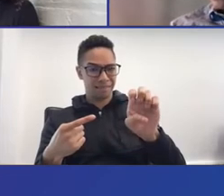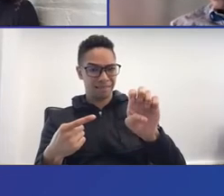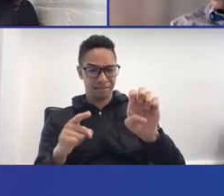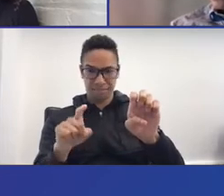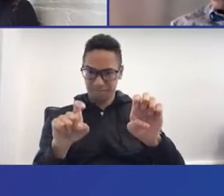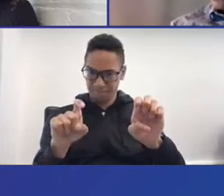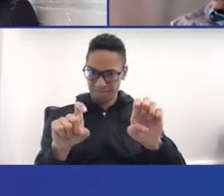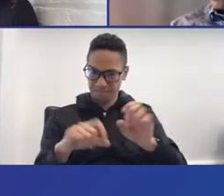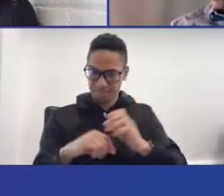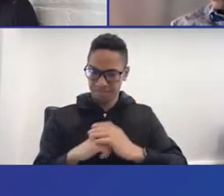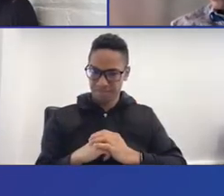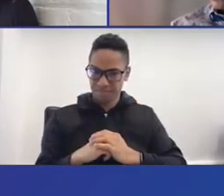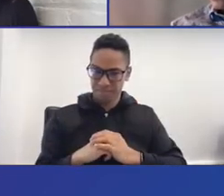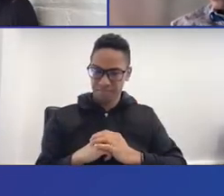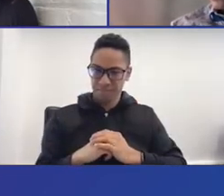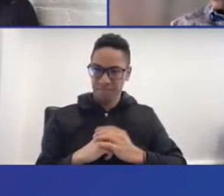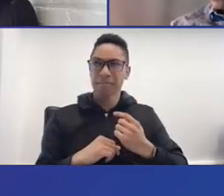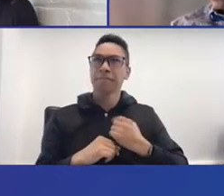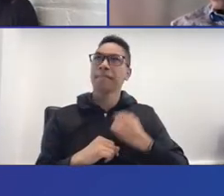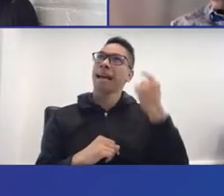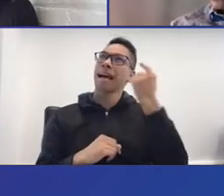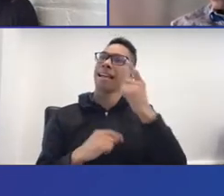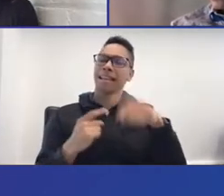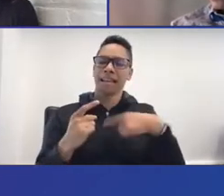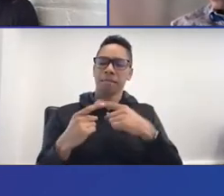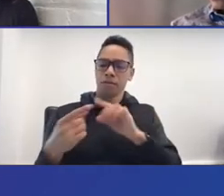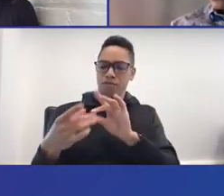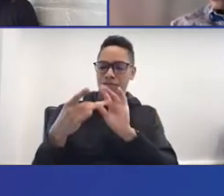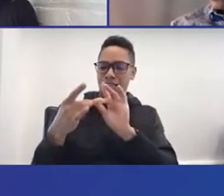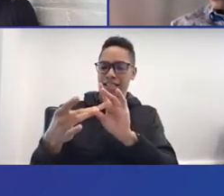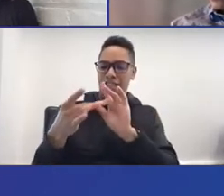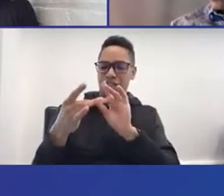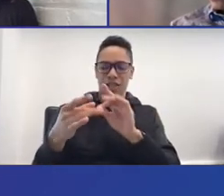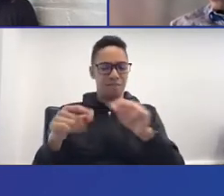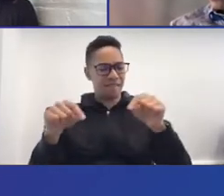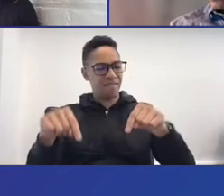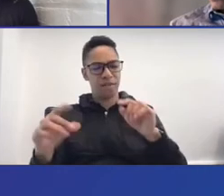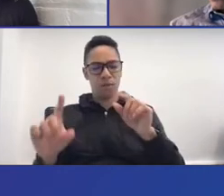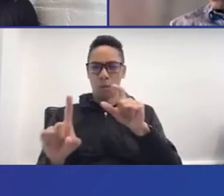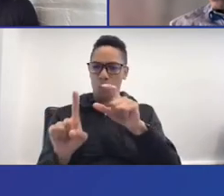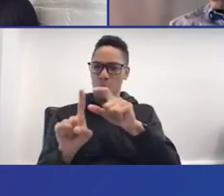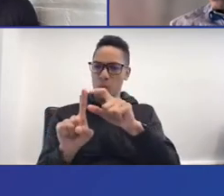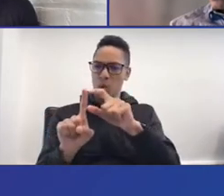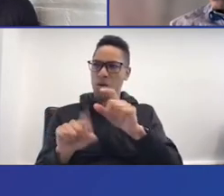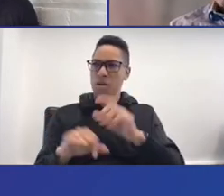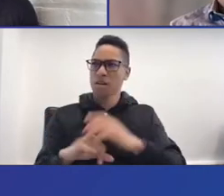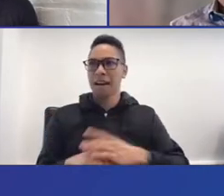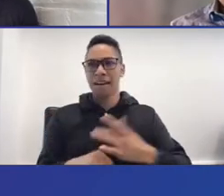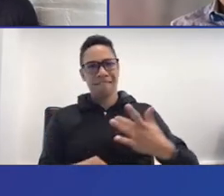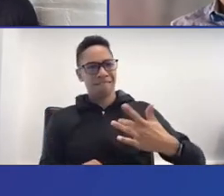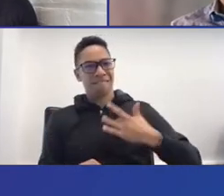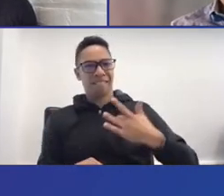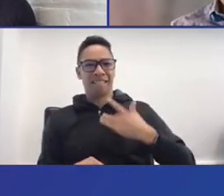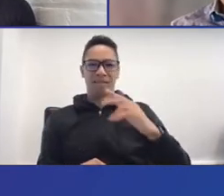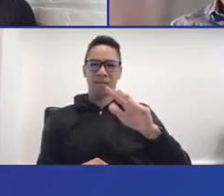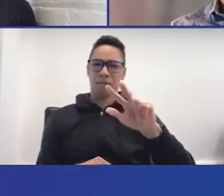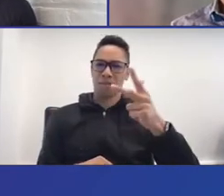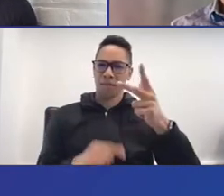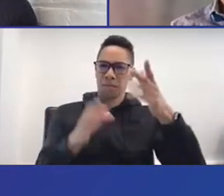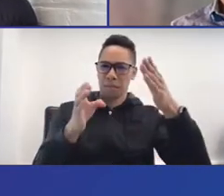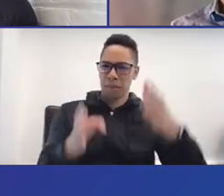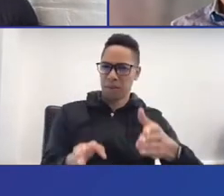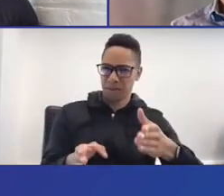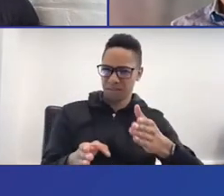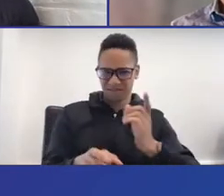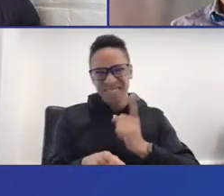of the etymology of this like word, right? Which feels really third person, right?